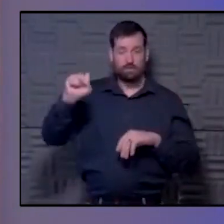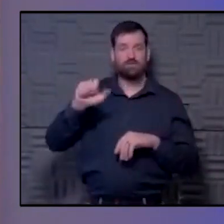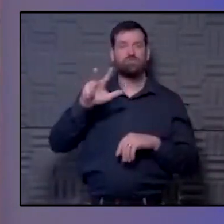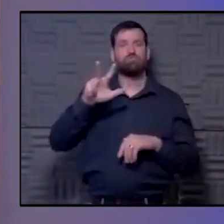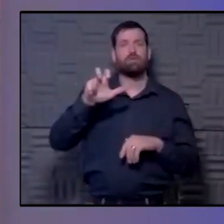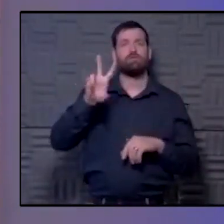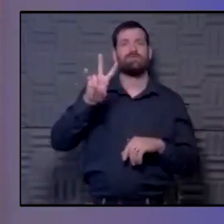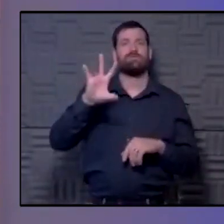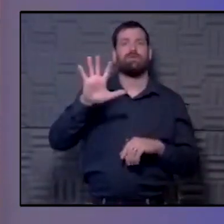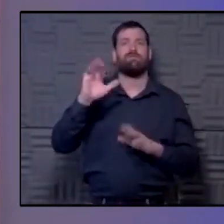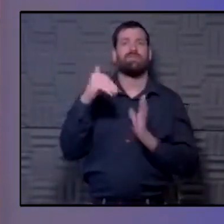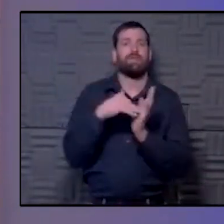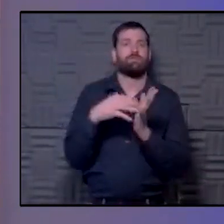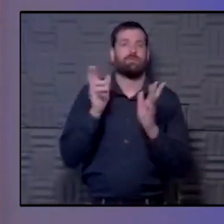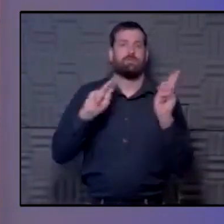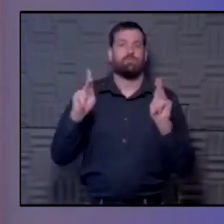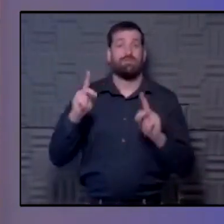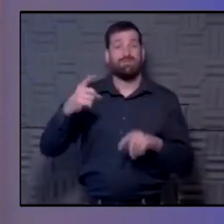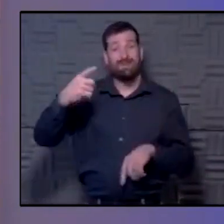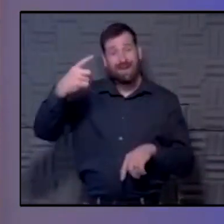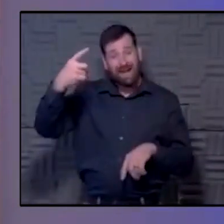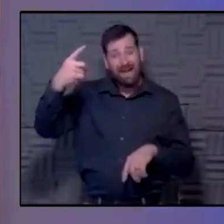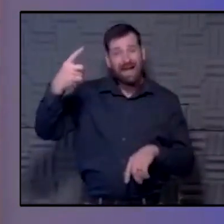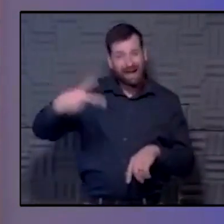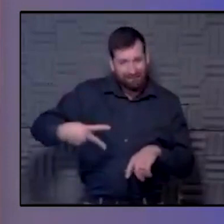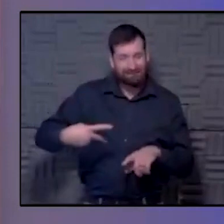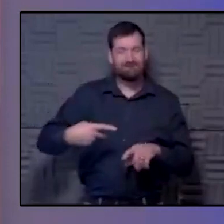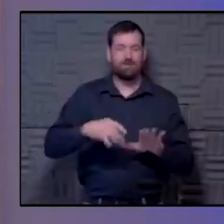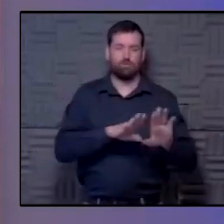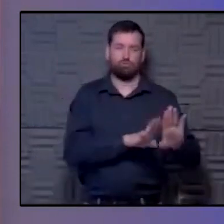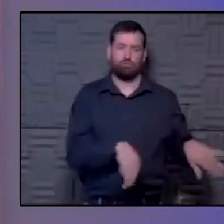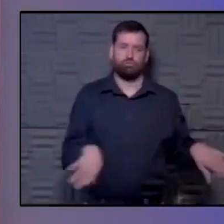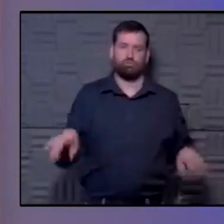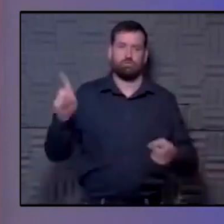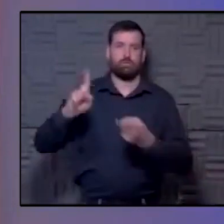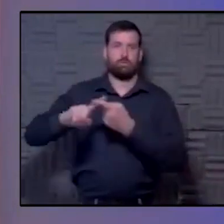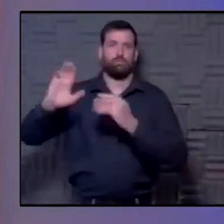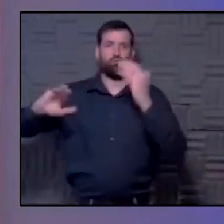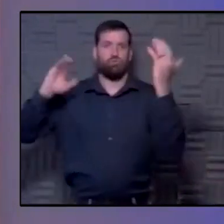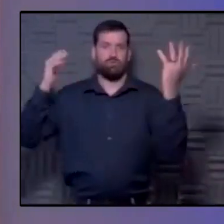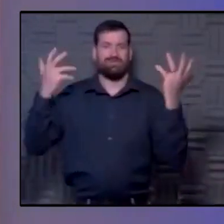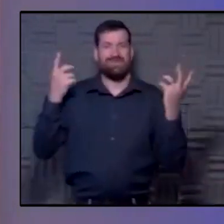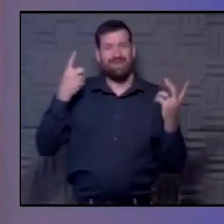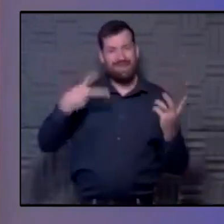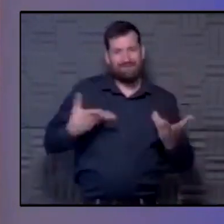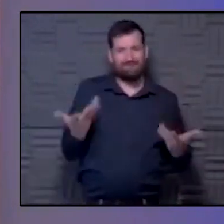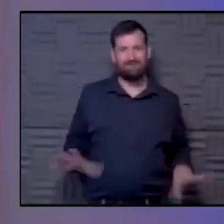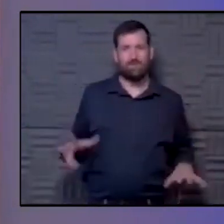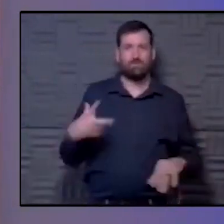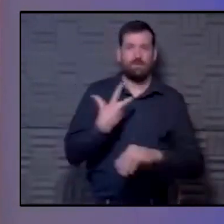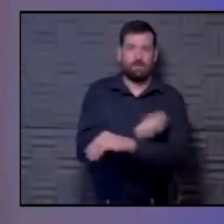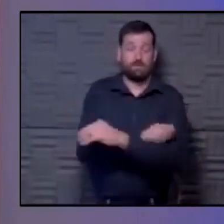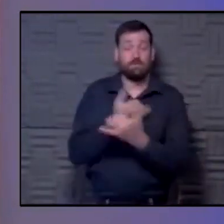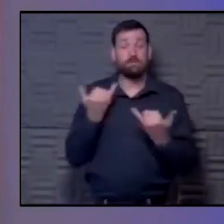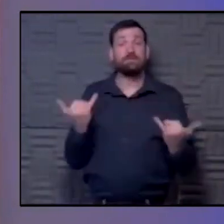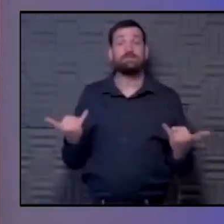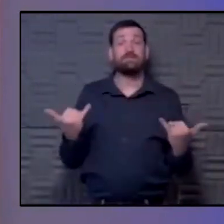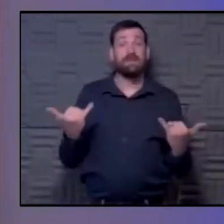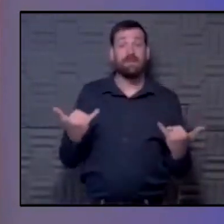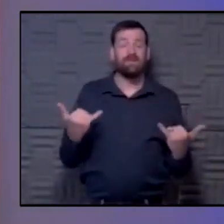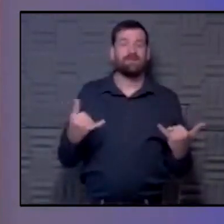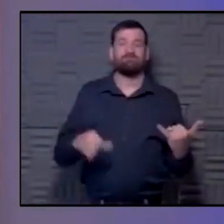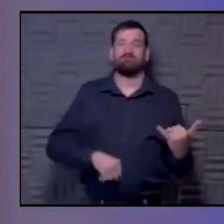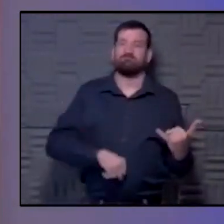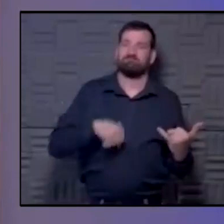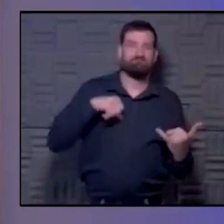375,000 members. Half of all of them, from children to adults, half of all of them have been vaccinated. And today, I'm just proud to say, this